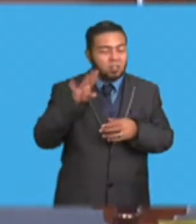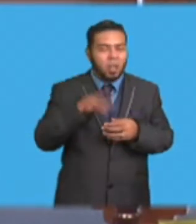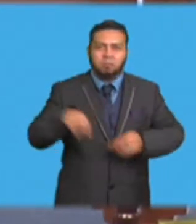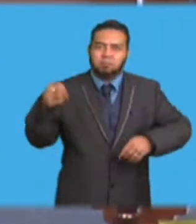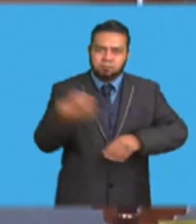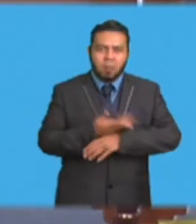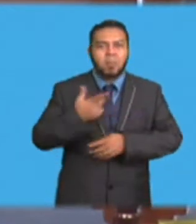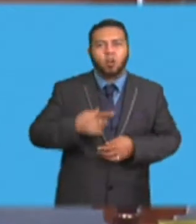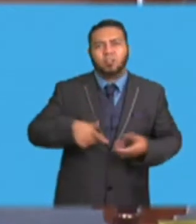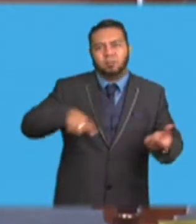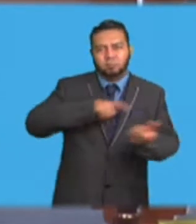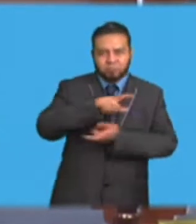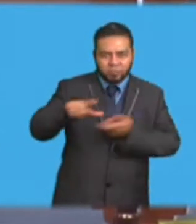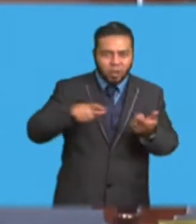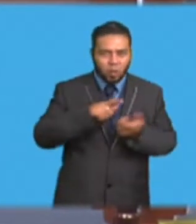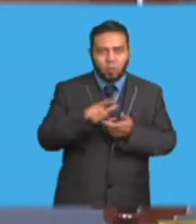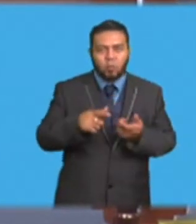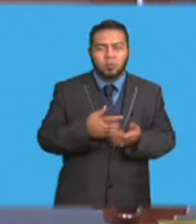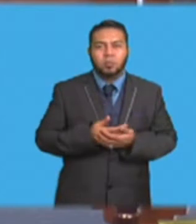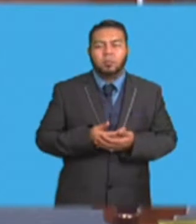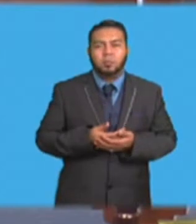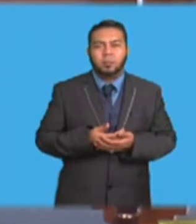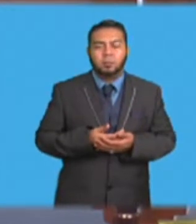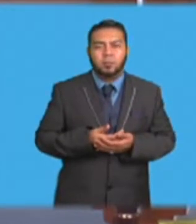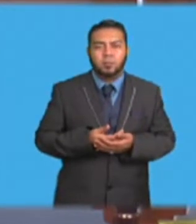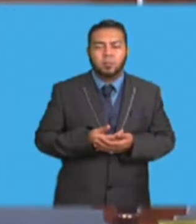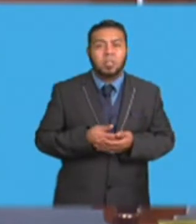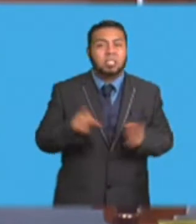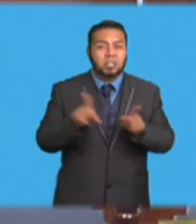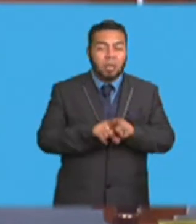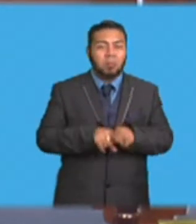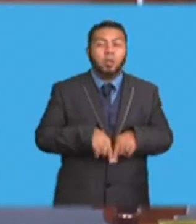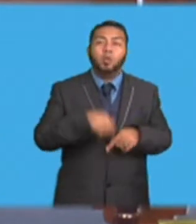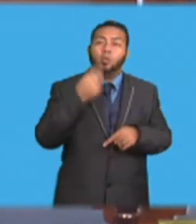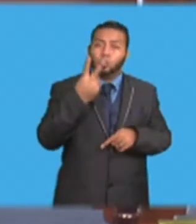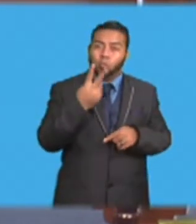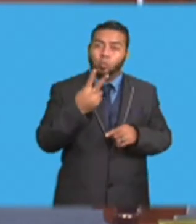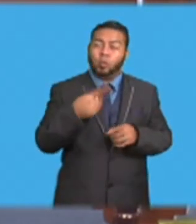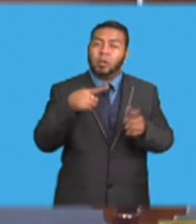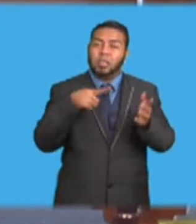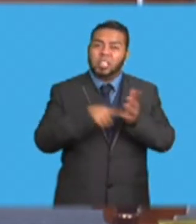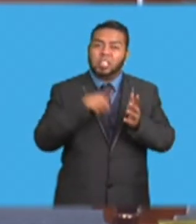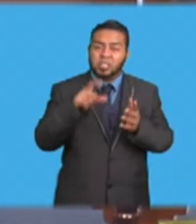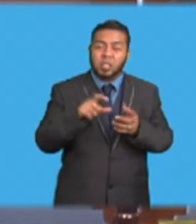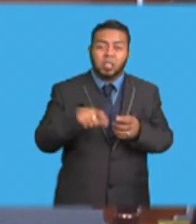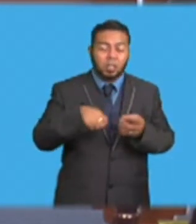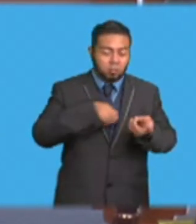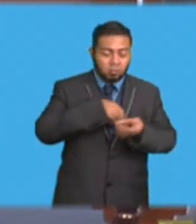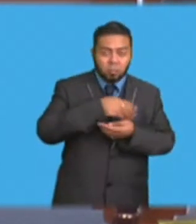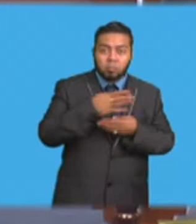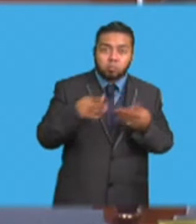events. Operational challenges raised by the two back-to-back cyclones, TC Josie and Kenny. Madam